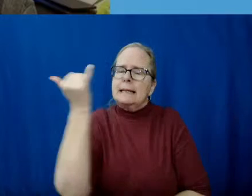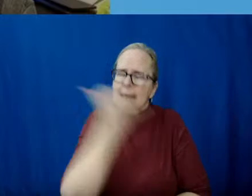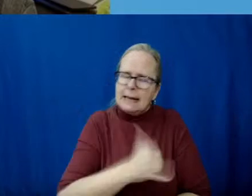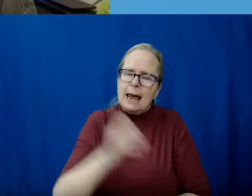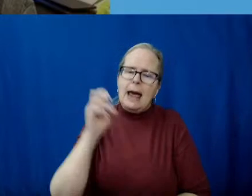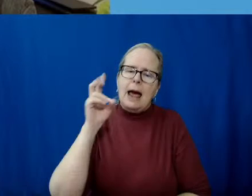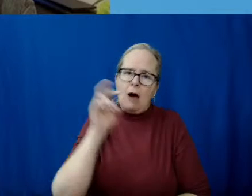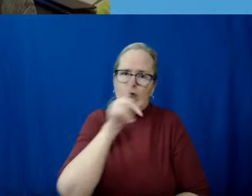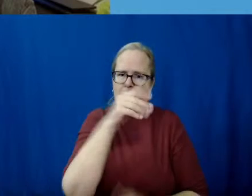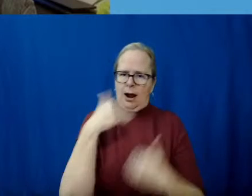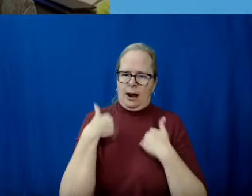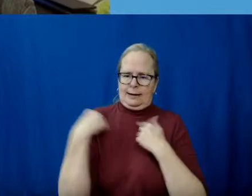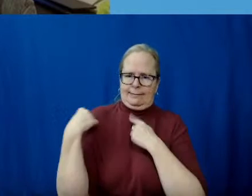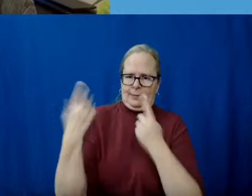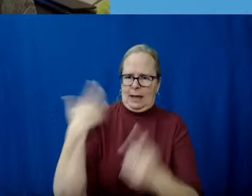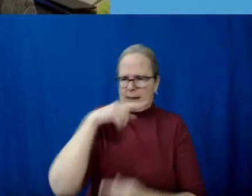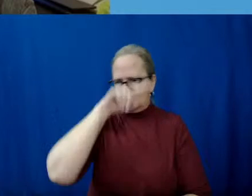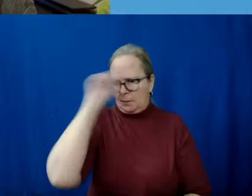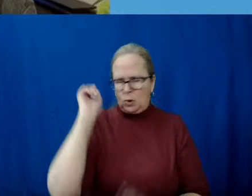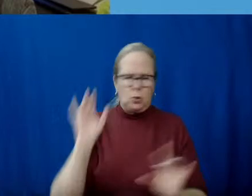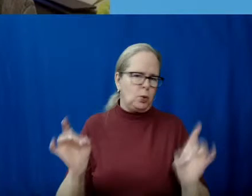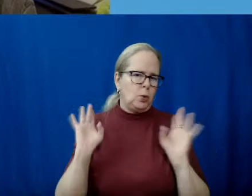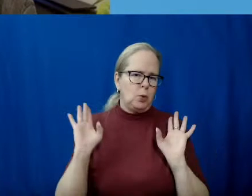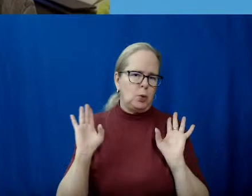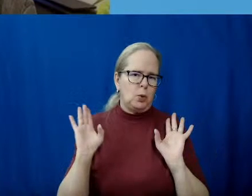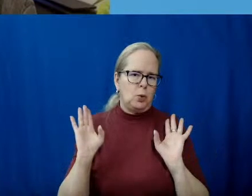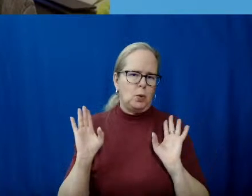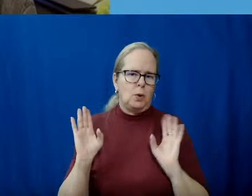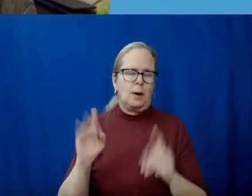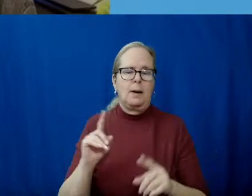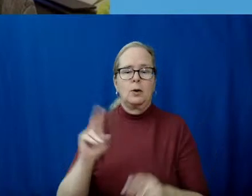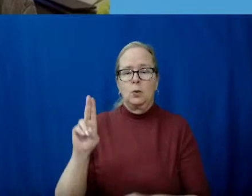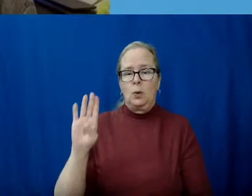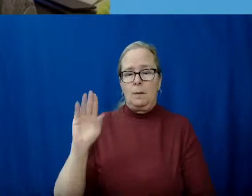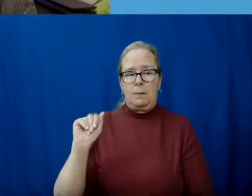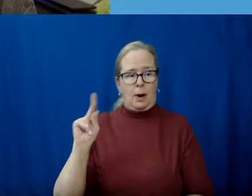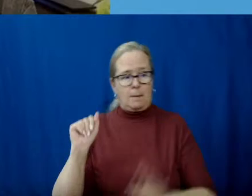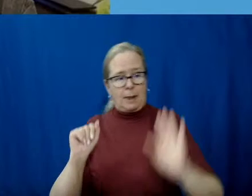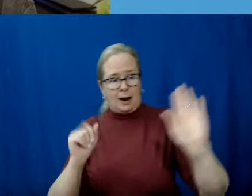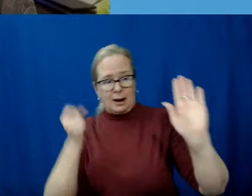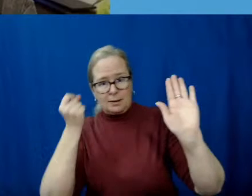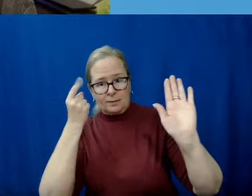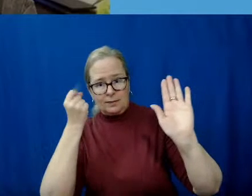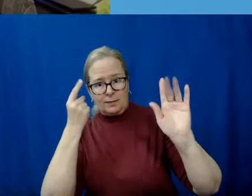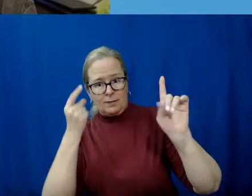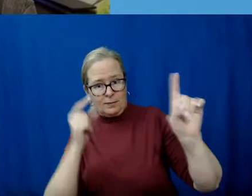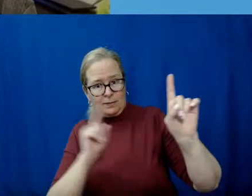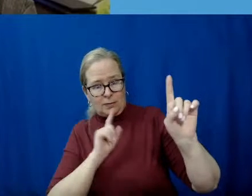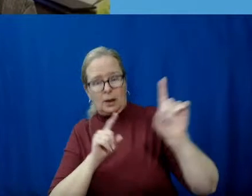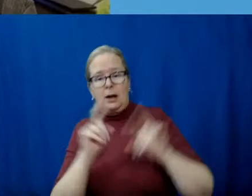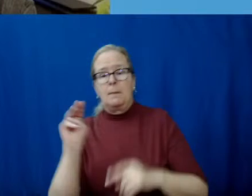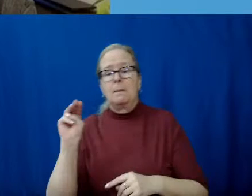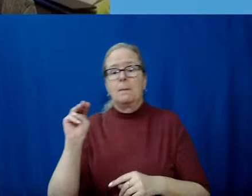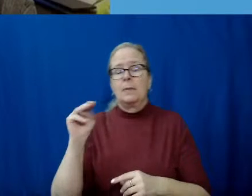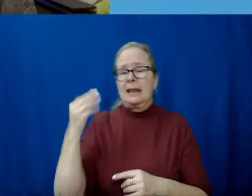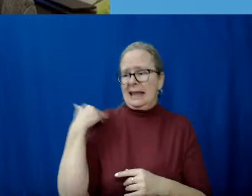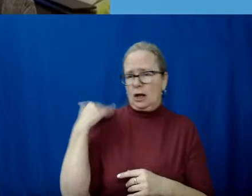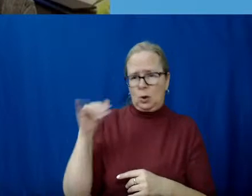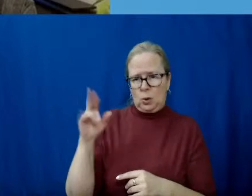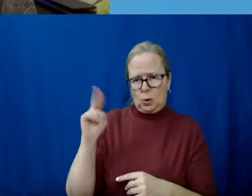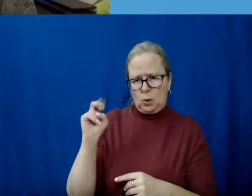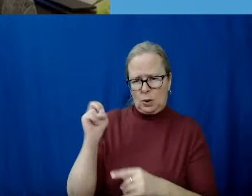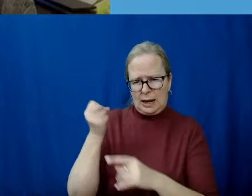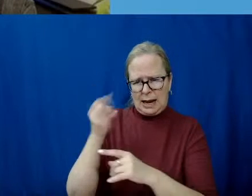the reporter who asked him on June 18th when he's, we're going to open for summer, best summer ever. That was June 18th. Reporter